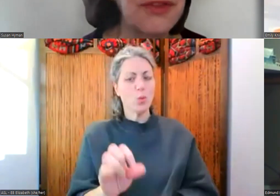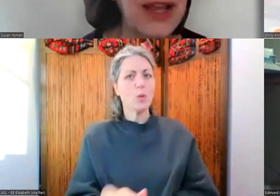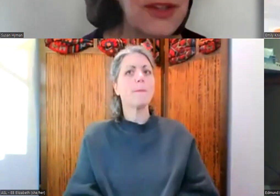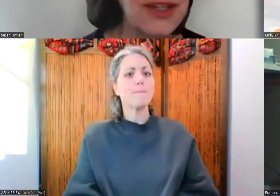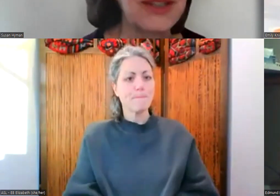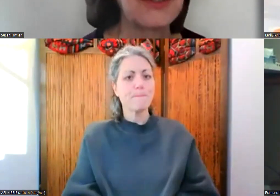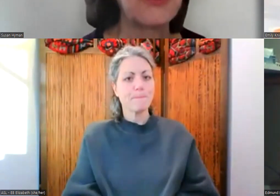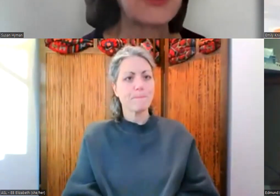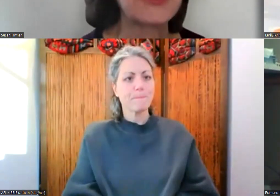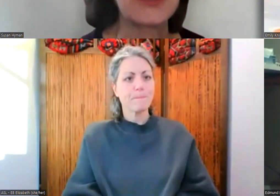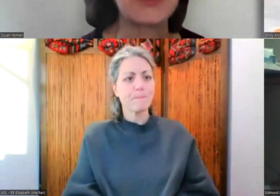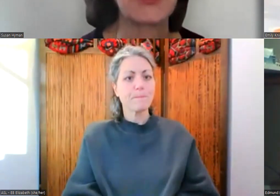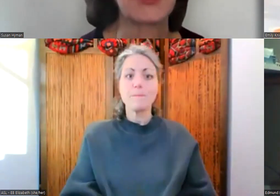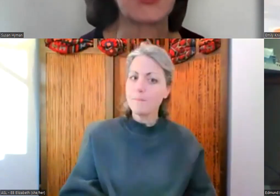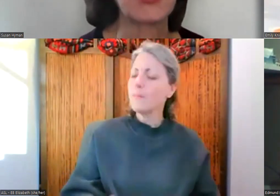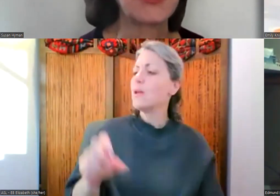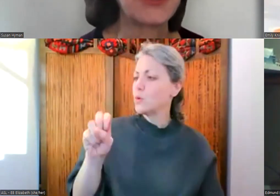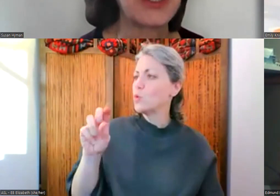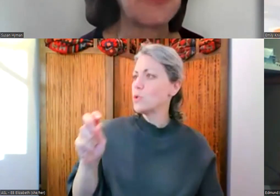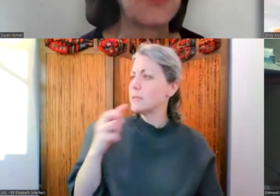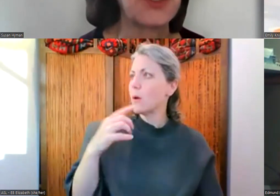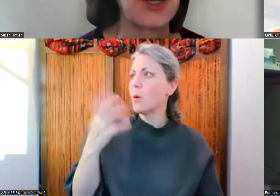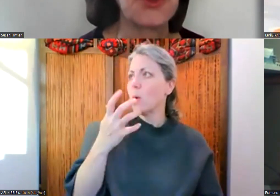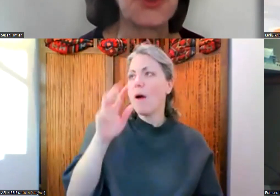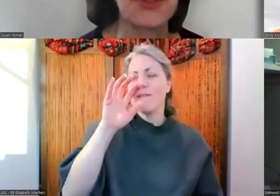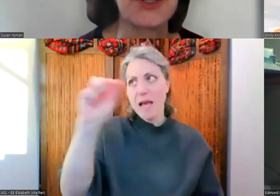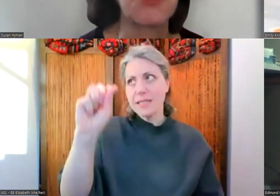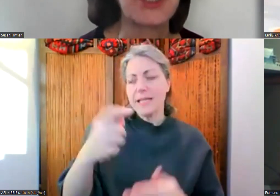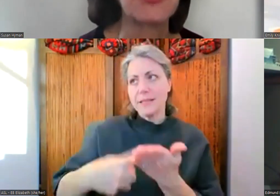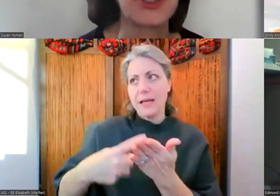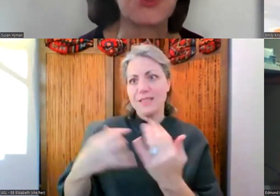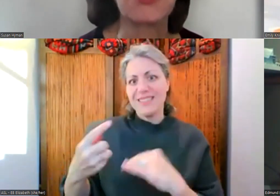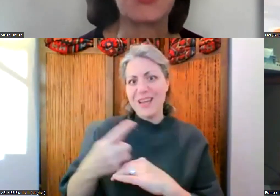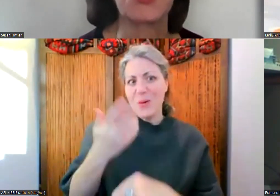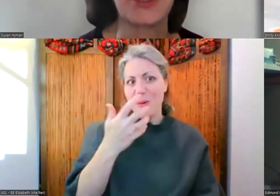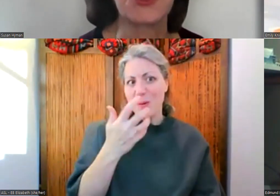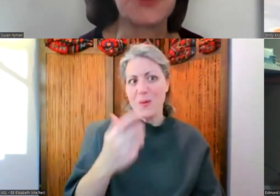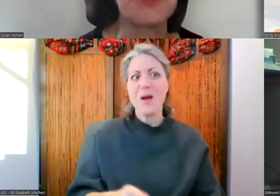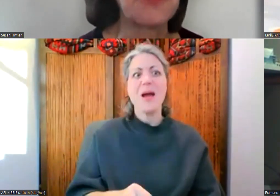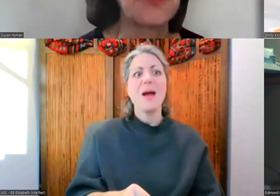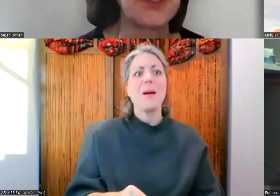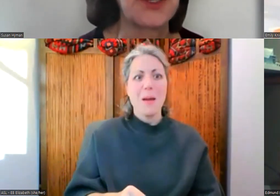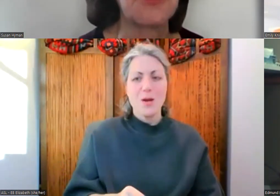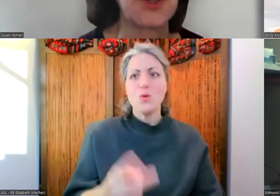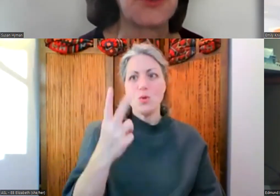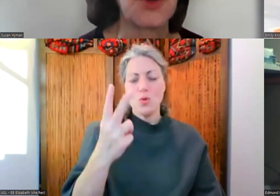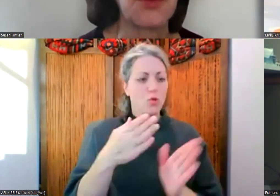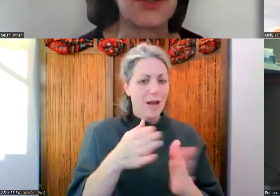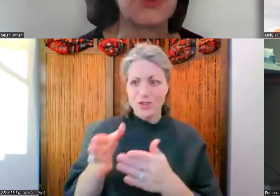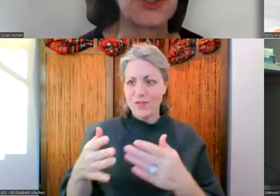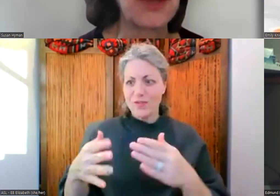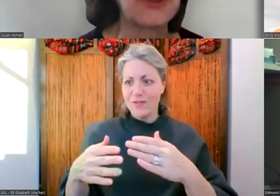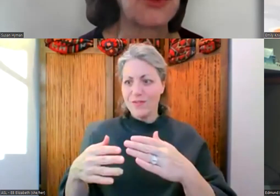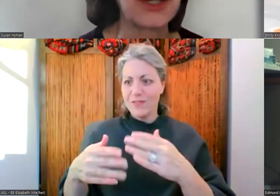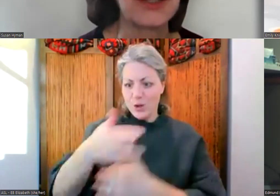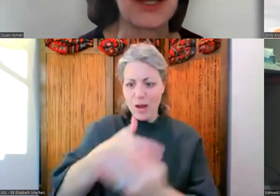So fascinating discussion today. You can see the bidirectional interaction of what we